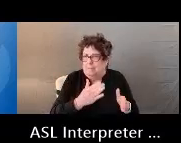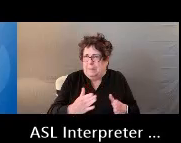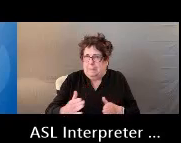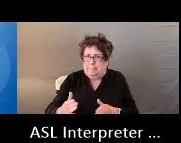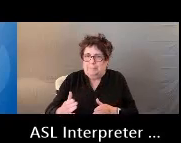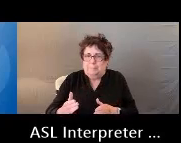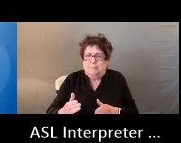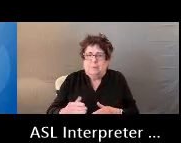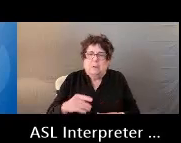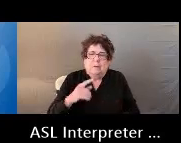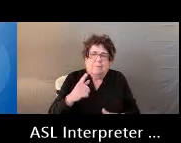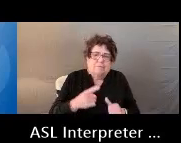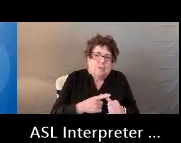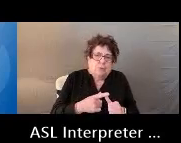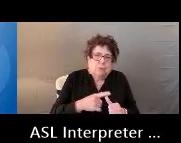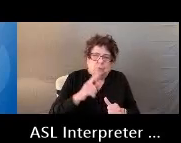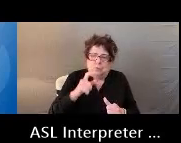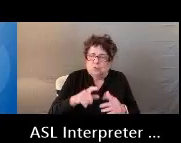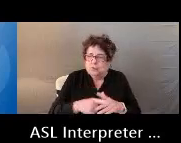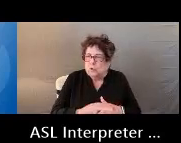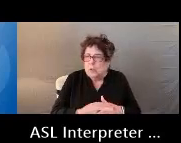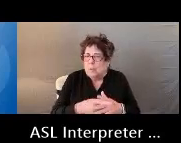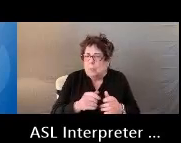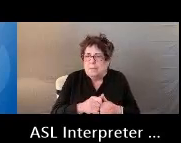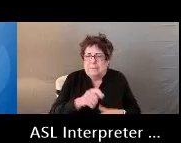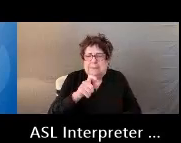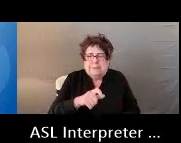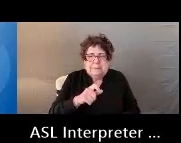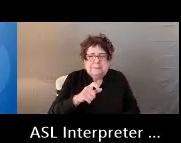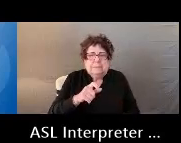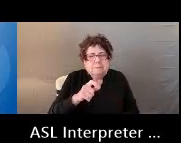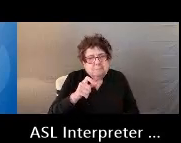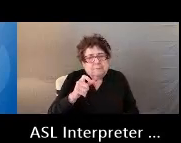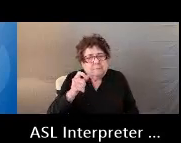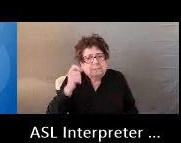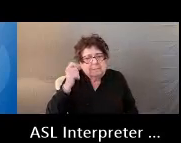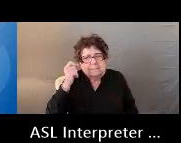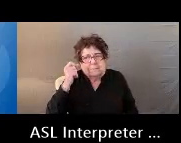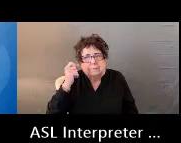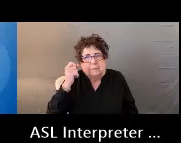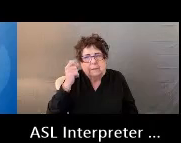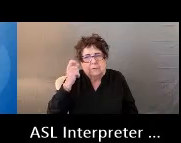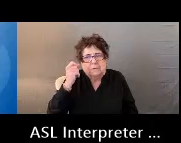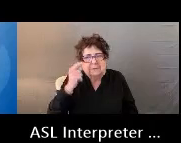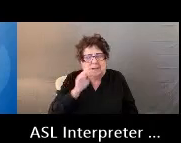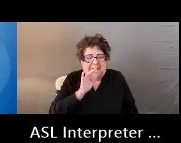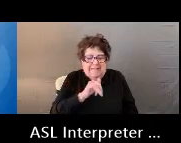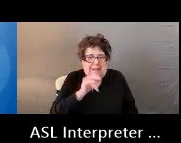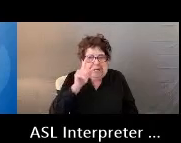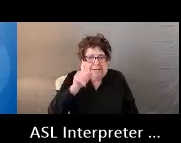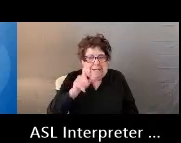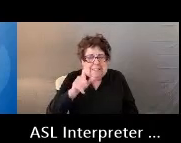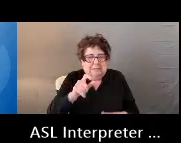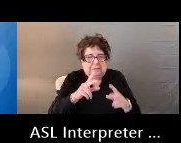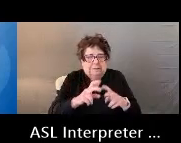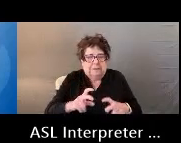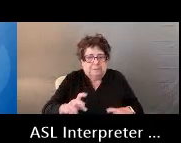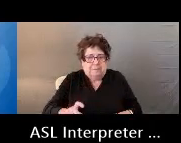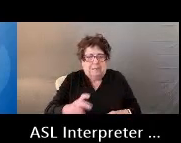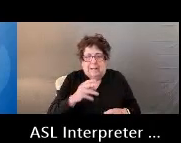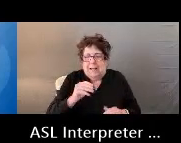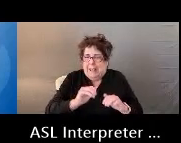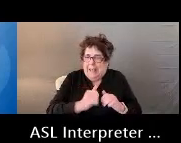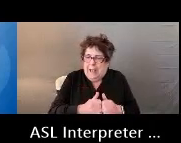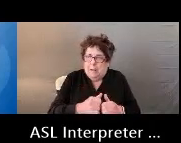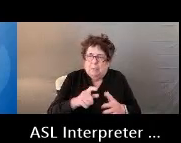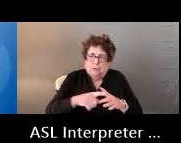needs assessment, and then how we started writing the plan